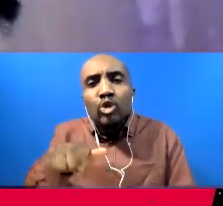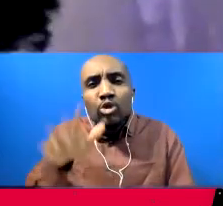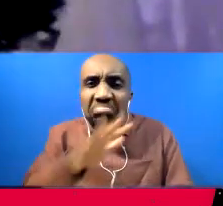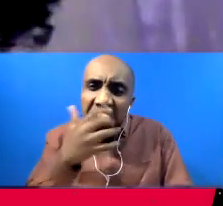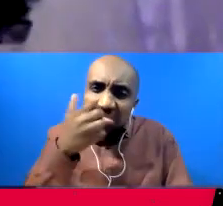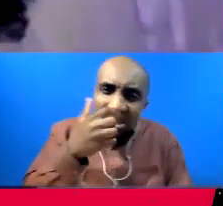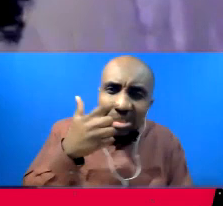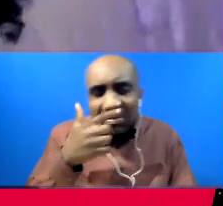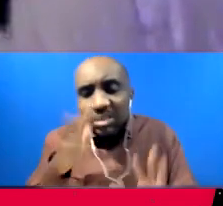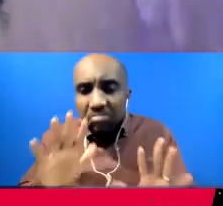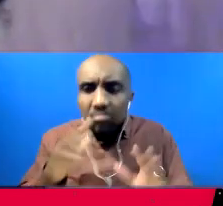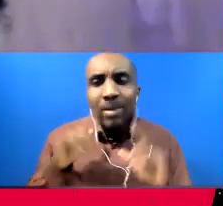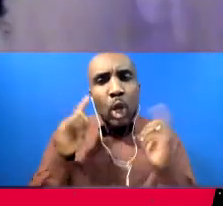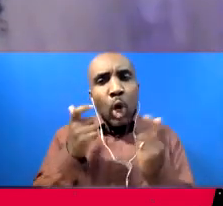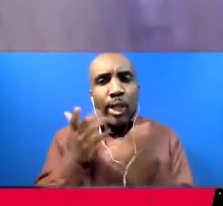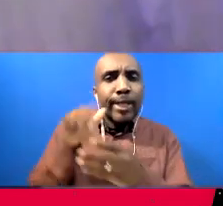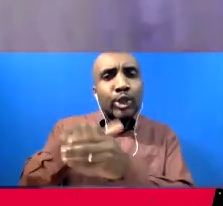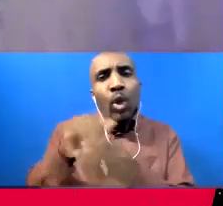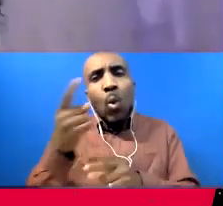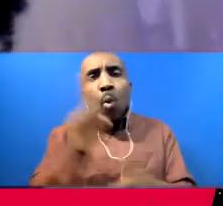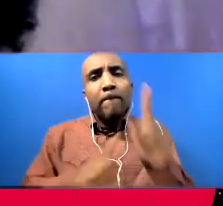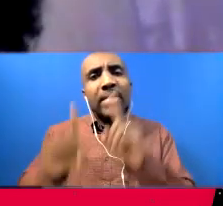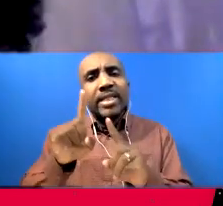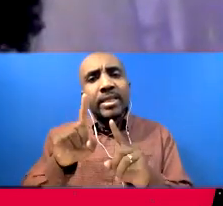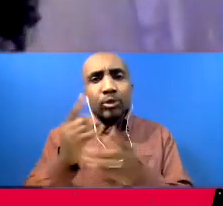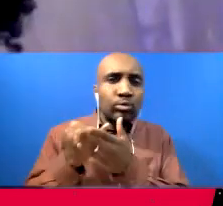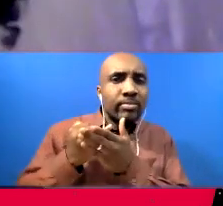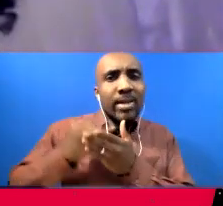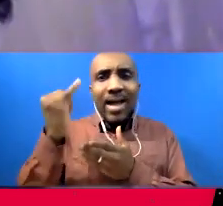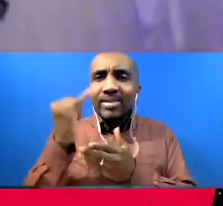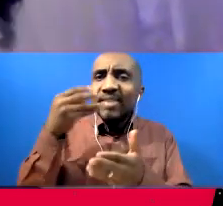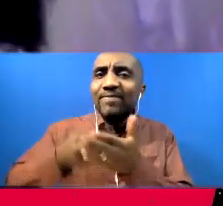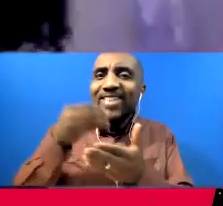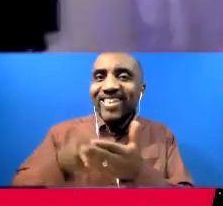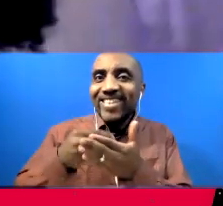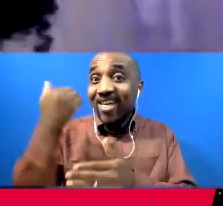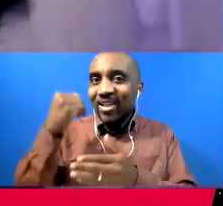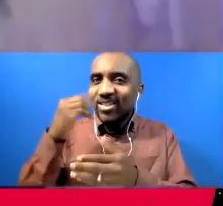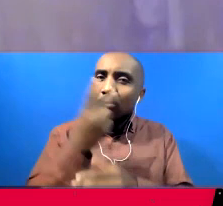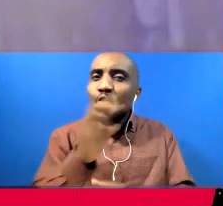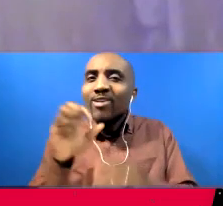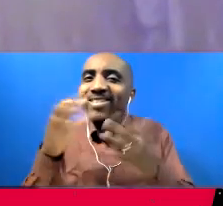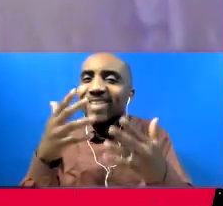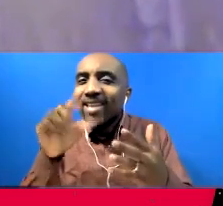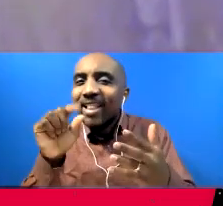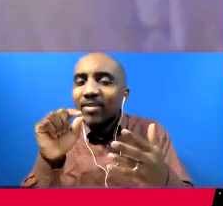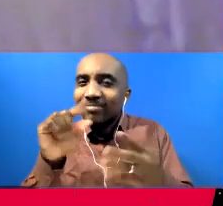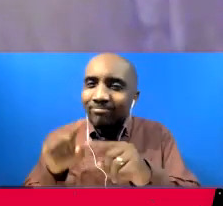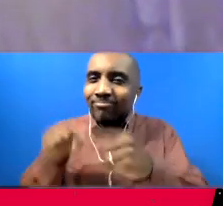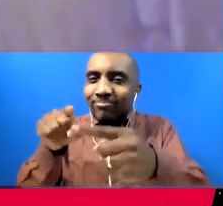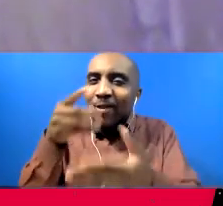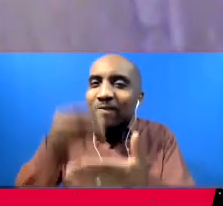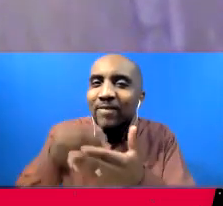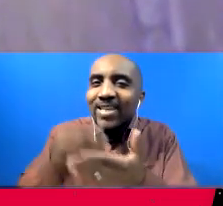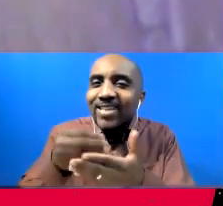attending one of the regular organizing meetings that were happening for the anti-fees mobilizations back in 2010-11 days. And